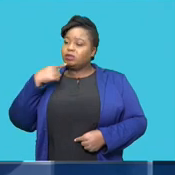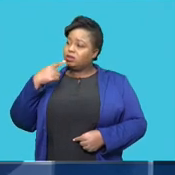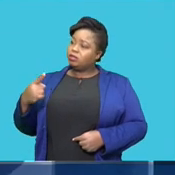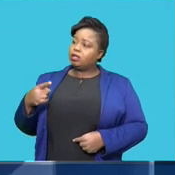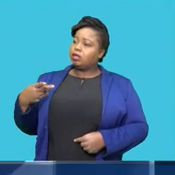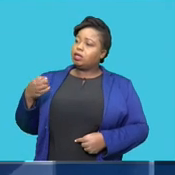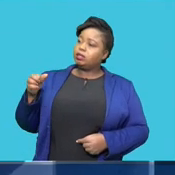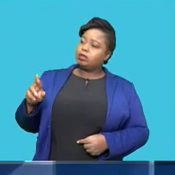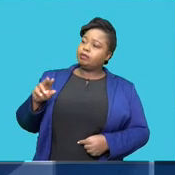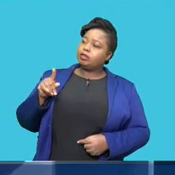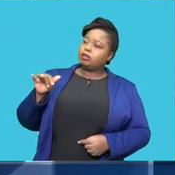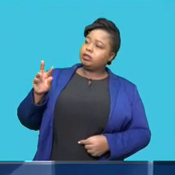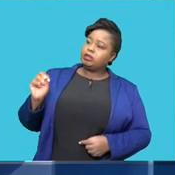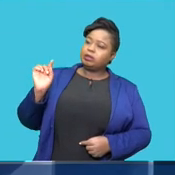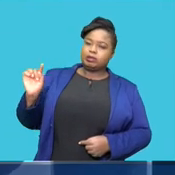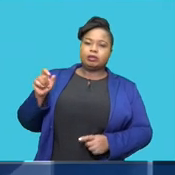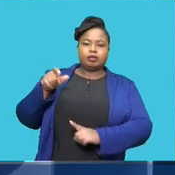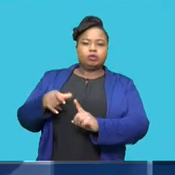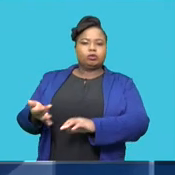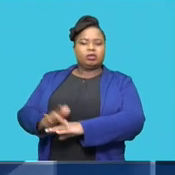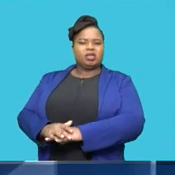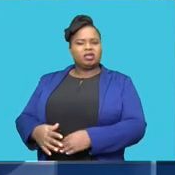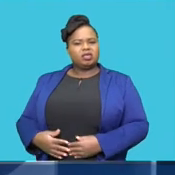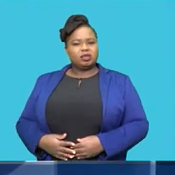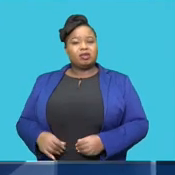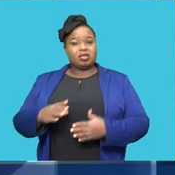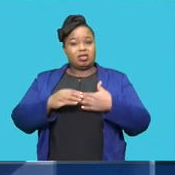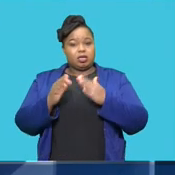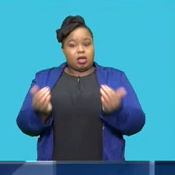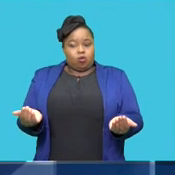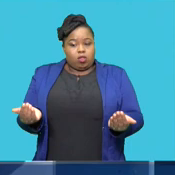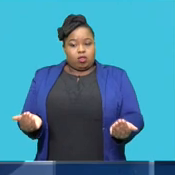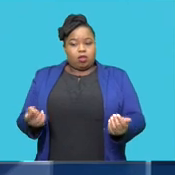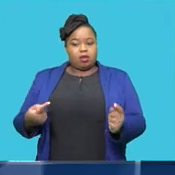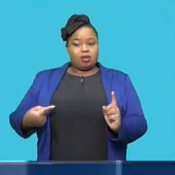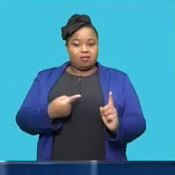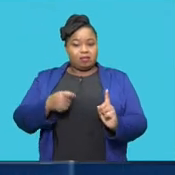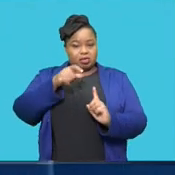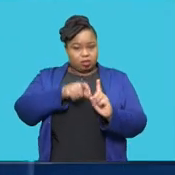about Hector Peterson as a victim. But there's a leader behind that.